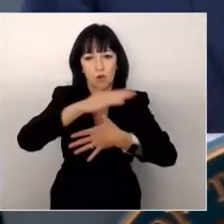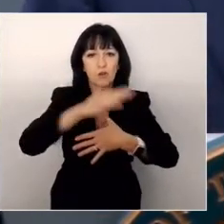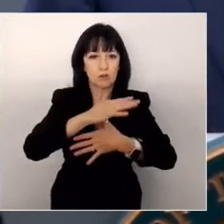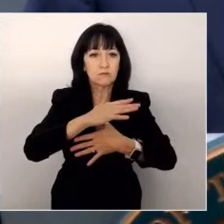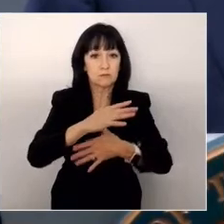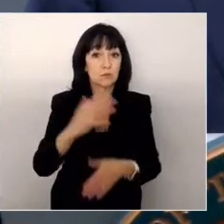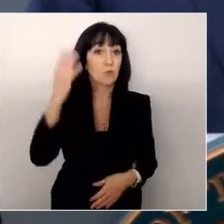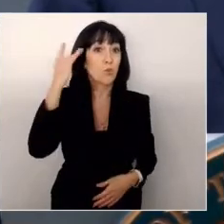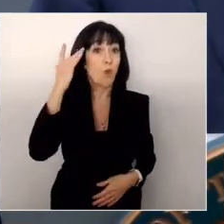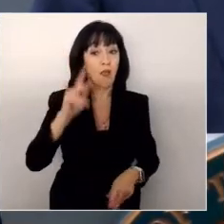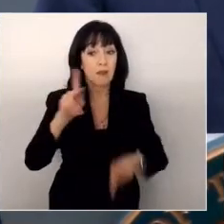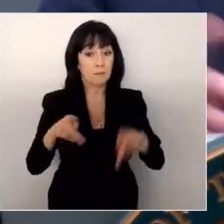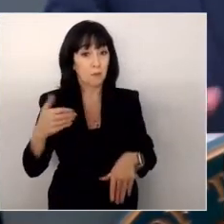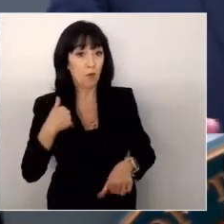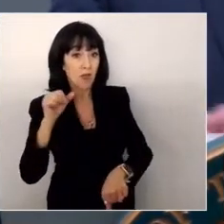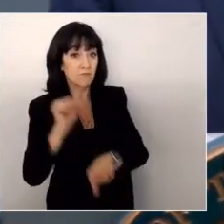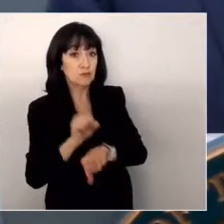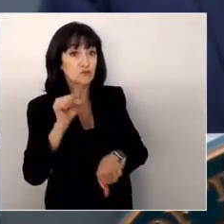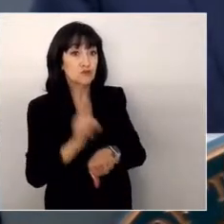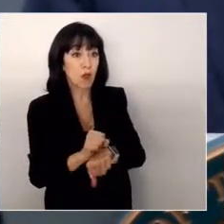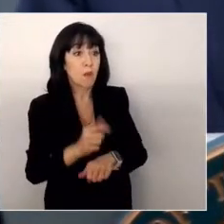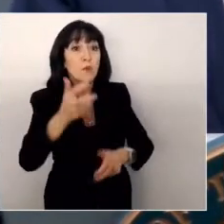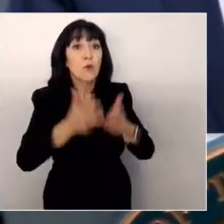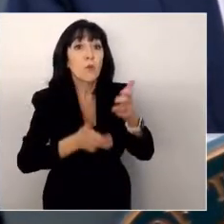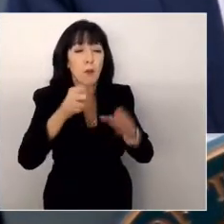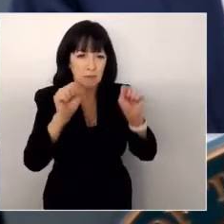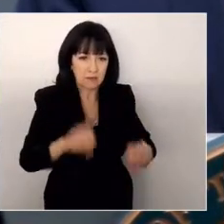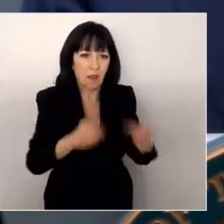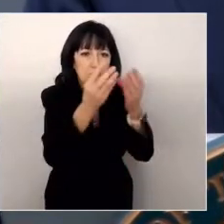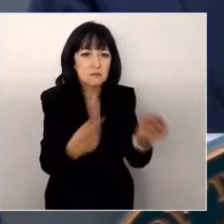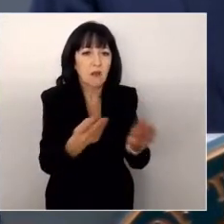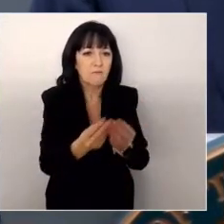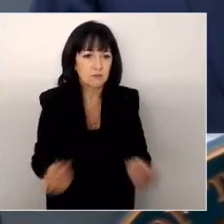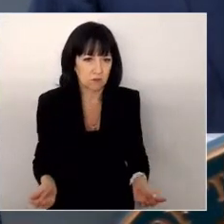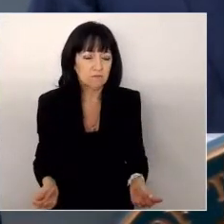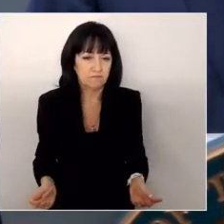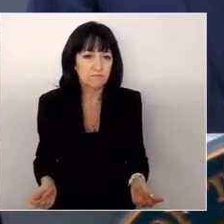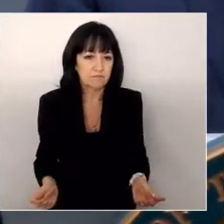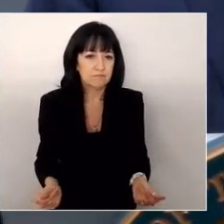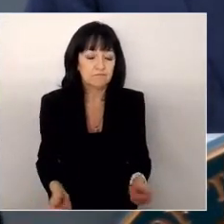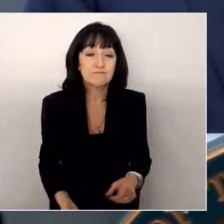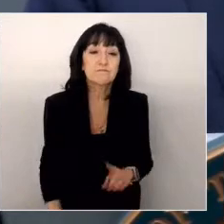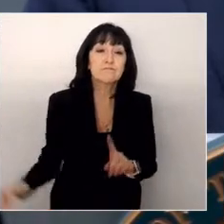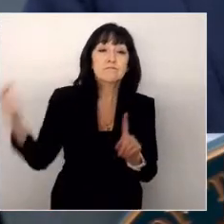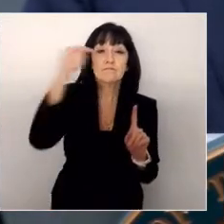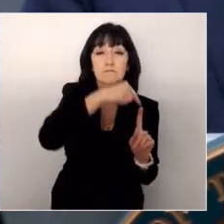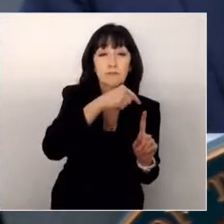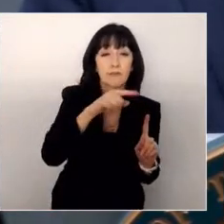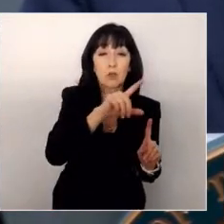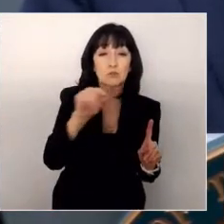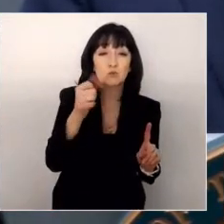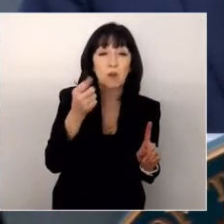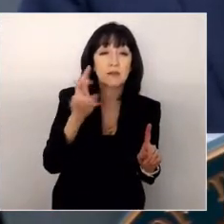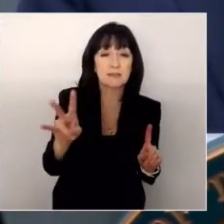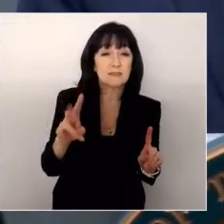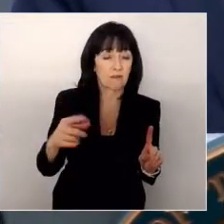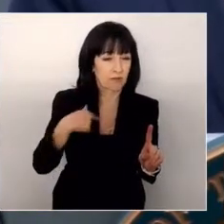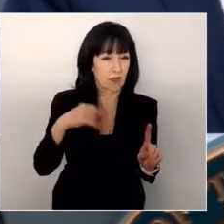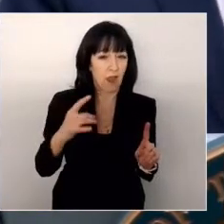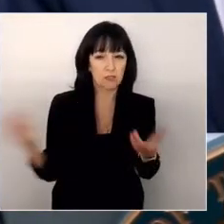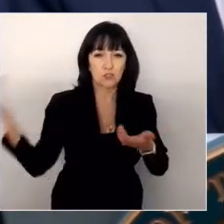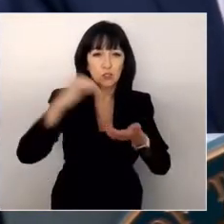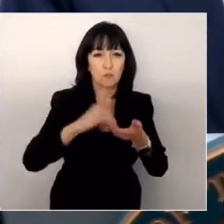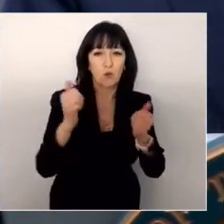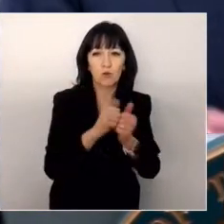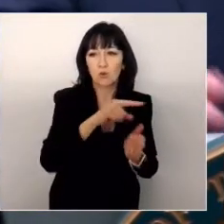start there. On my first day in office in 2017, we partnered with the private sector to strengthen our economic